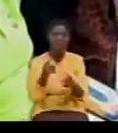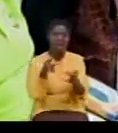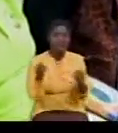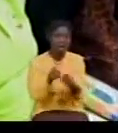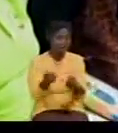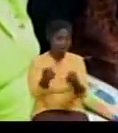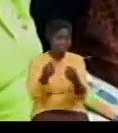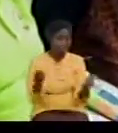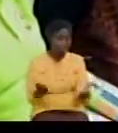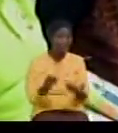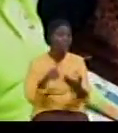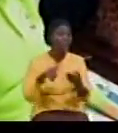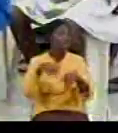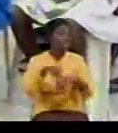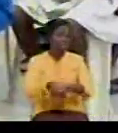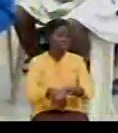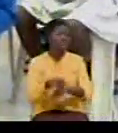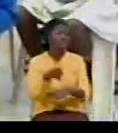will possess.